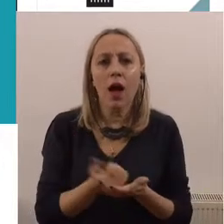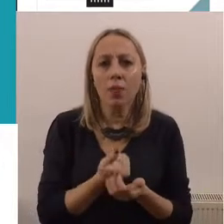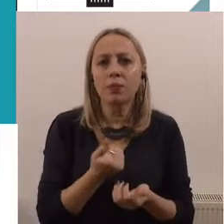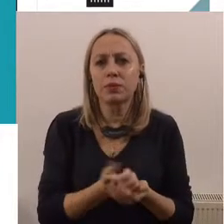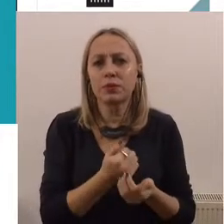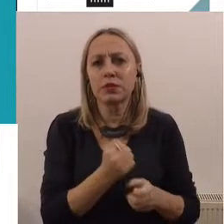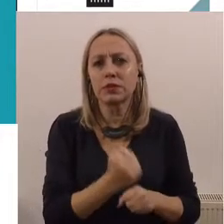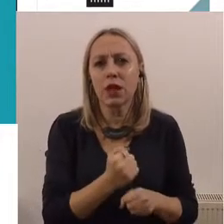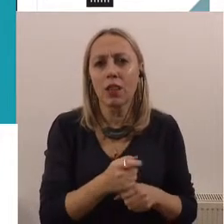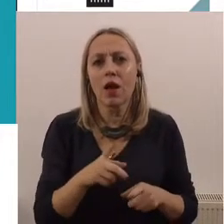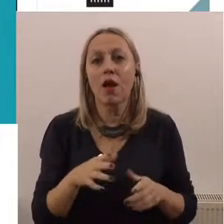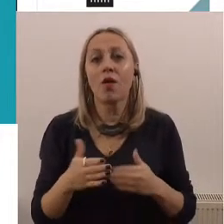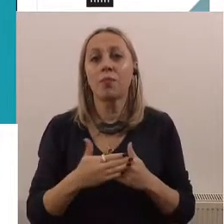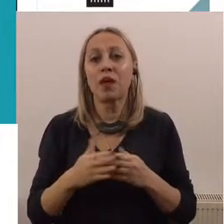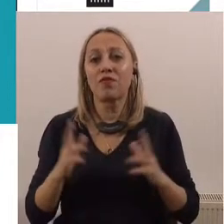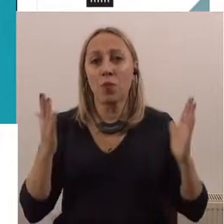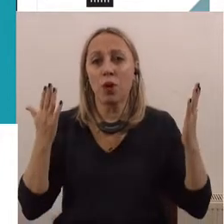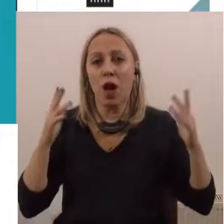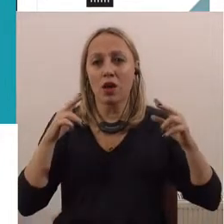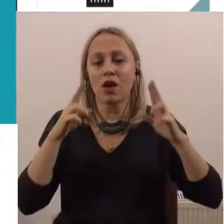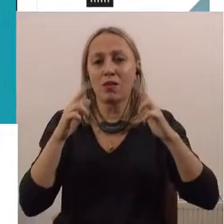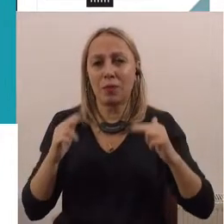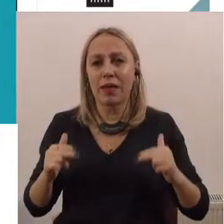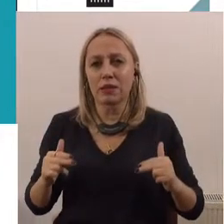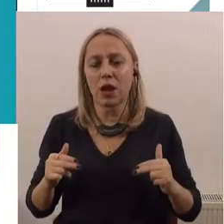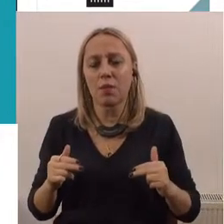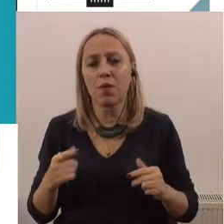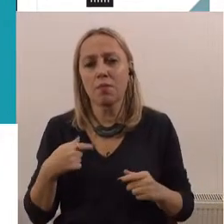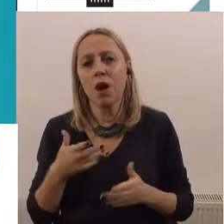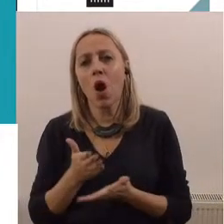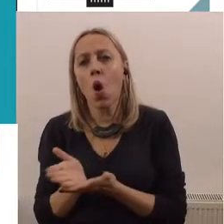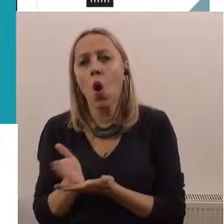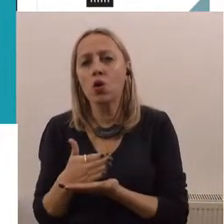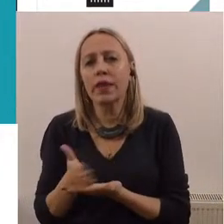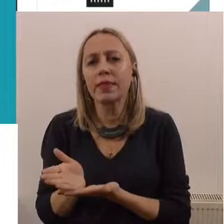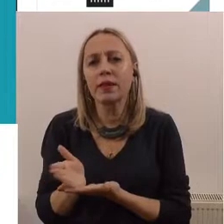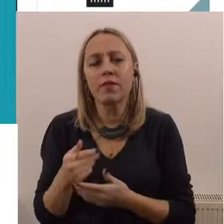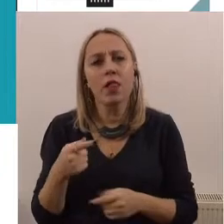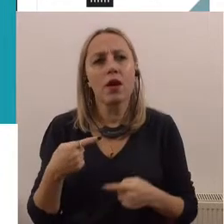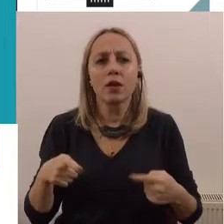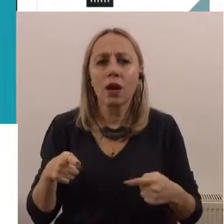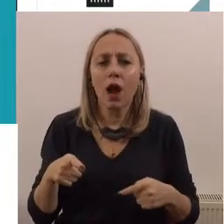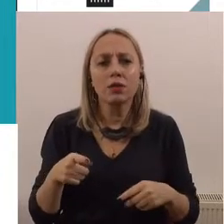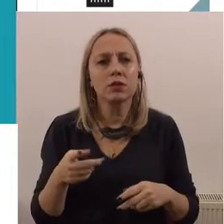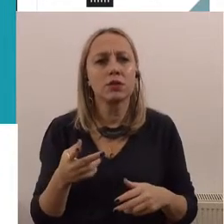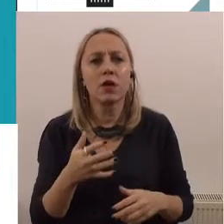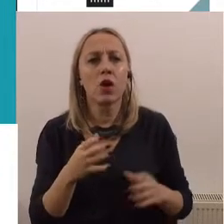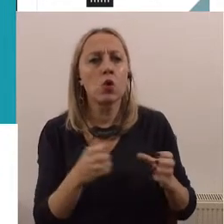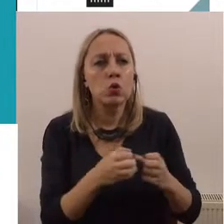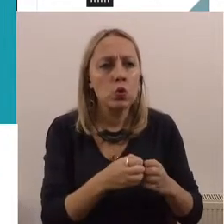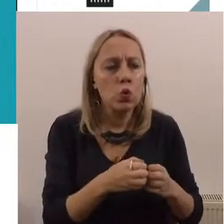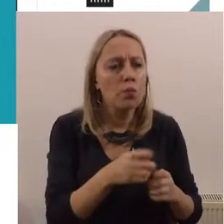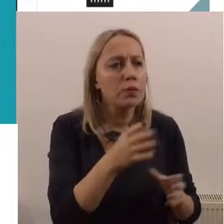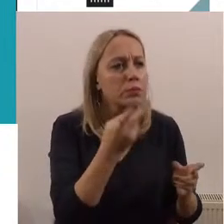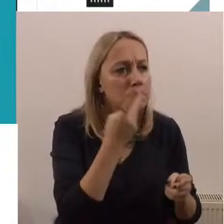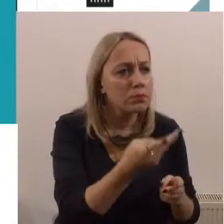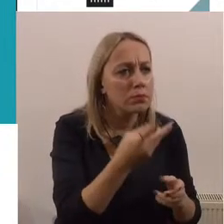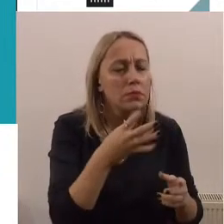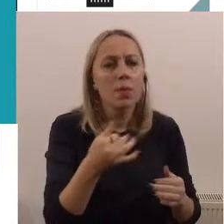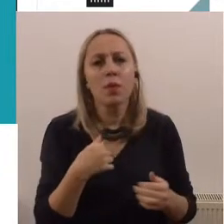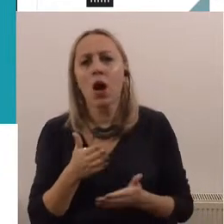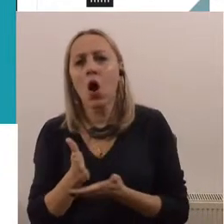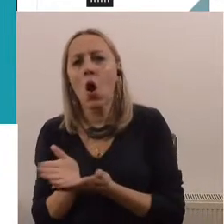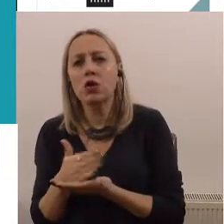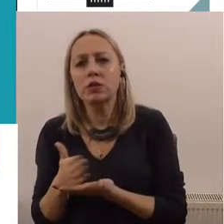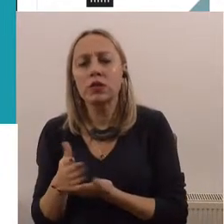five editions dedicated to different function, collaborated with different groups, artists,